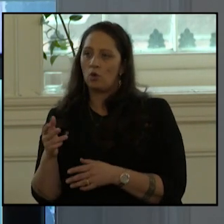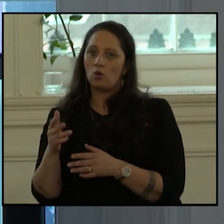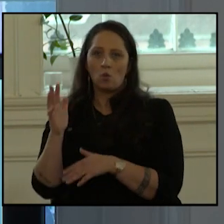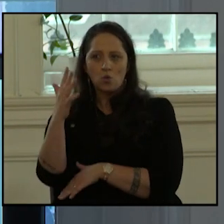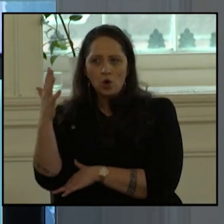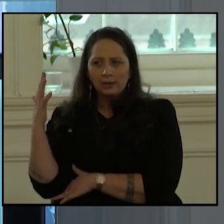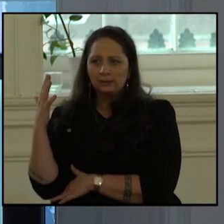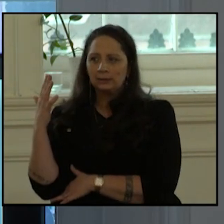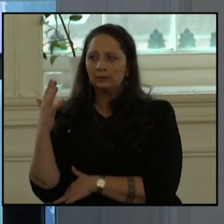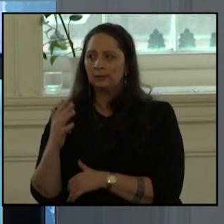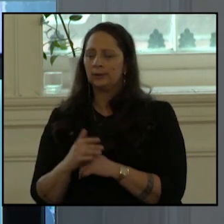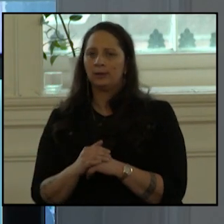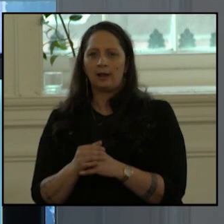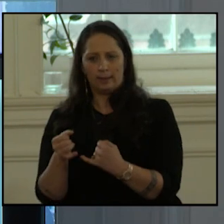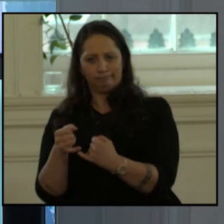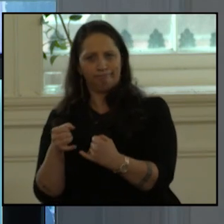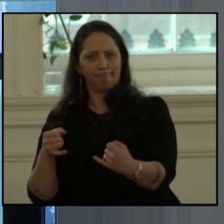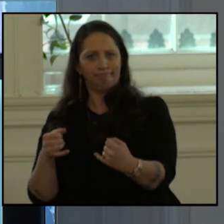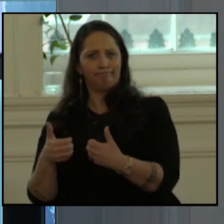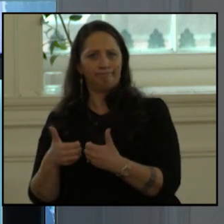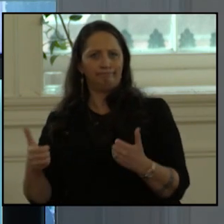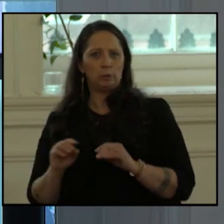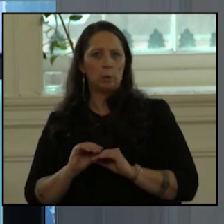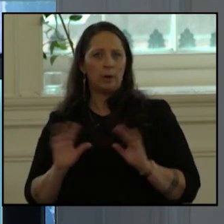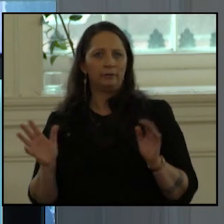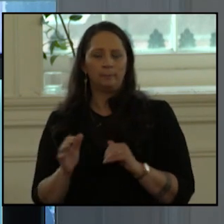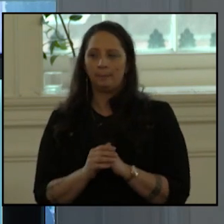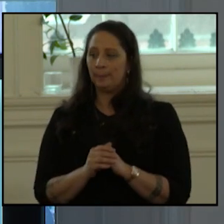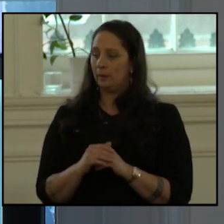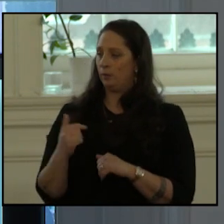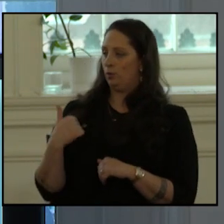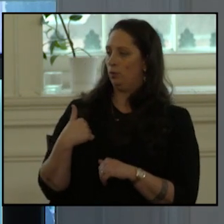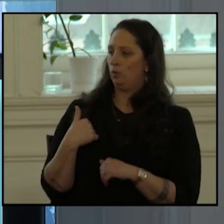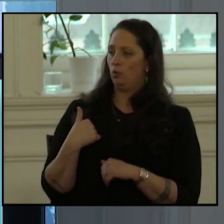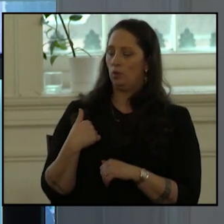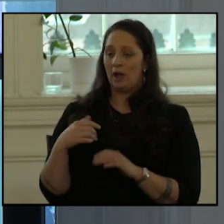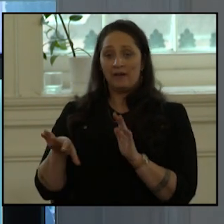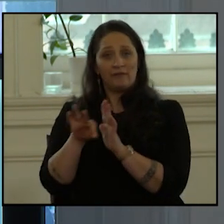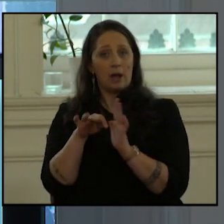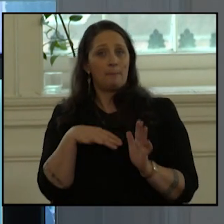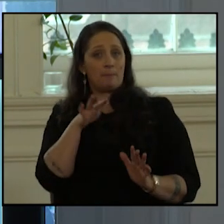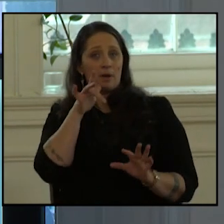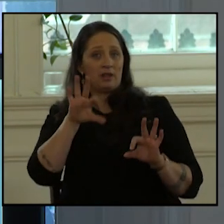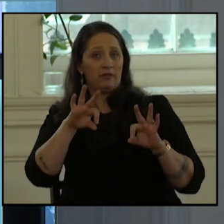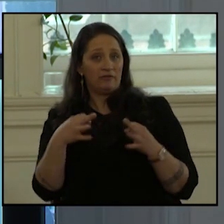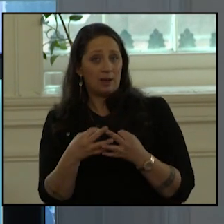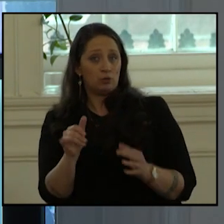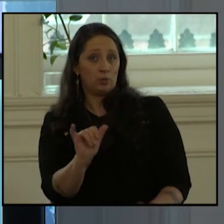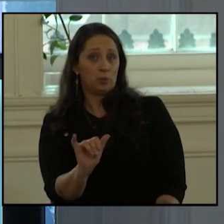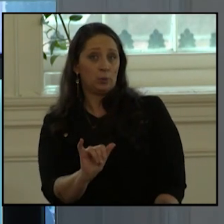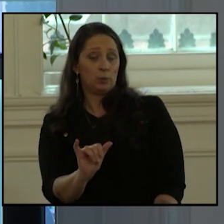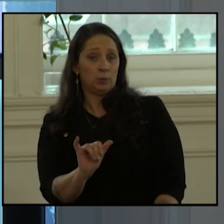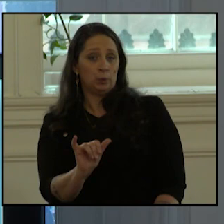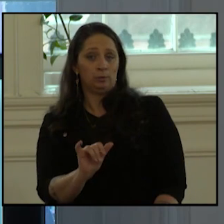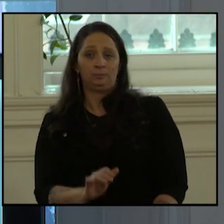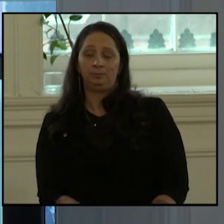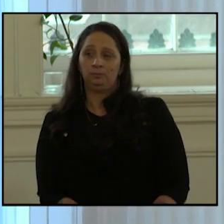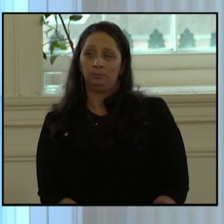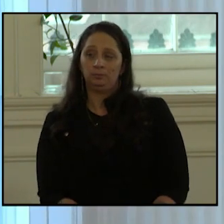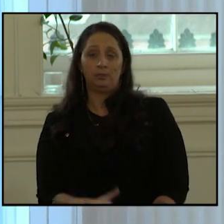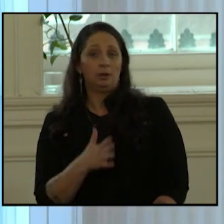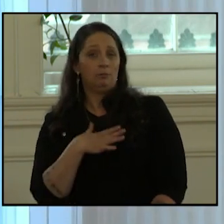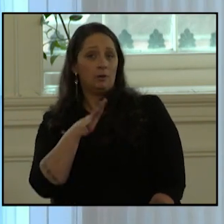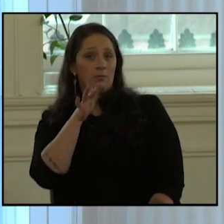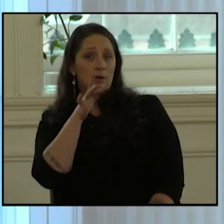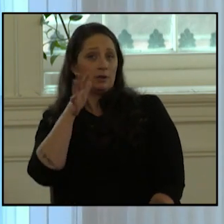walking through the woods. We traced down my mother's family as well. My